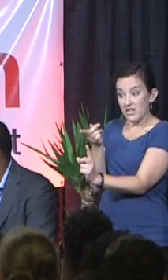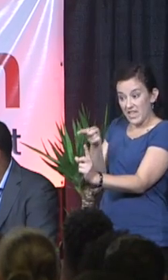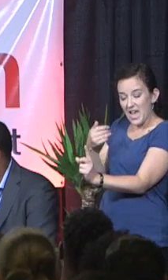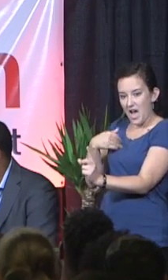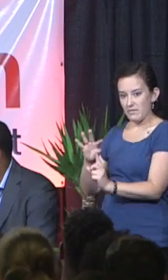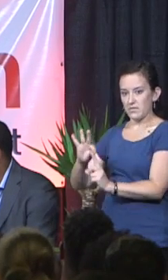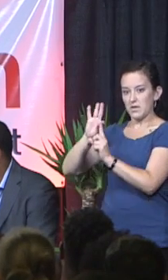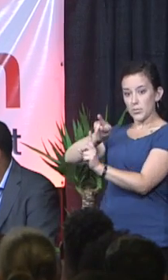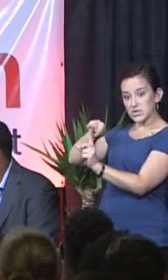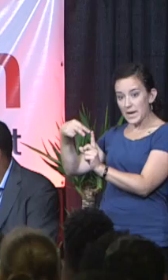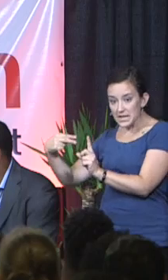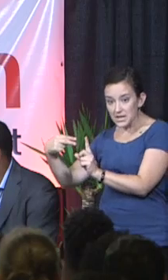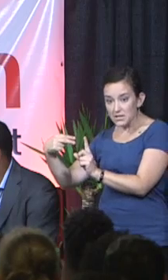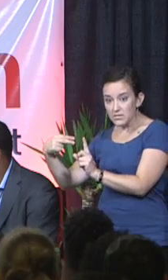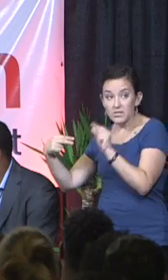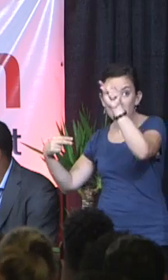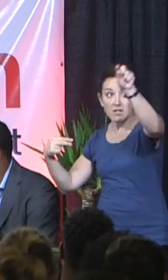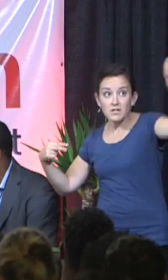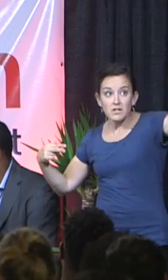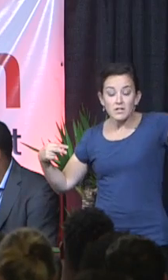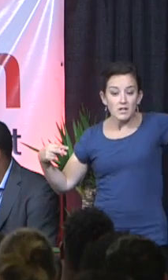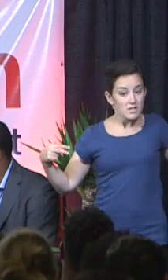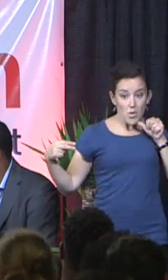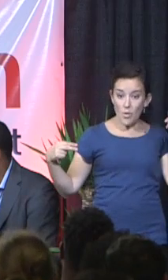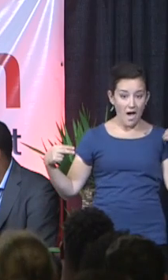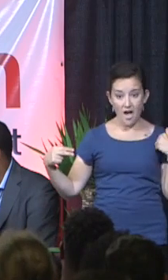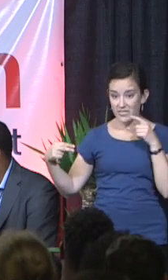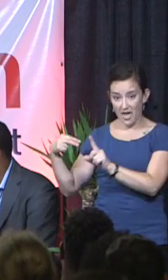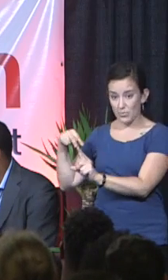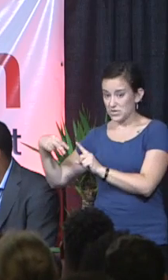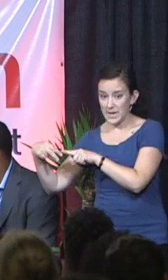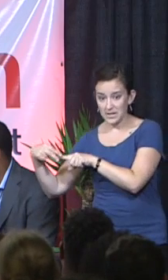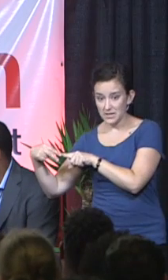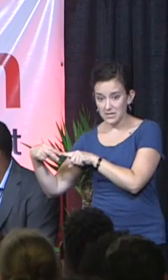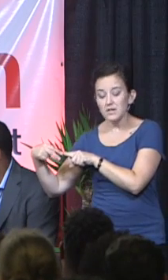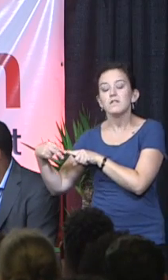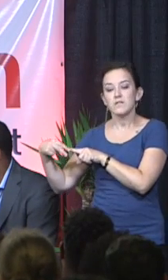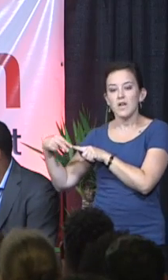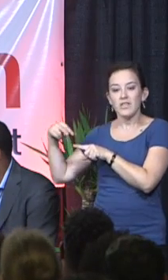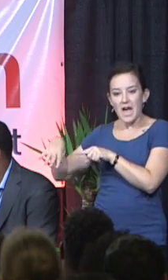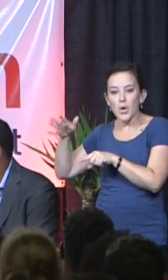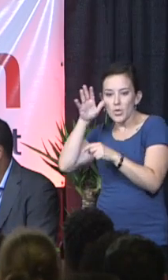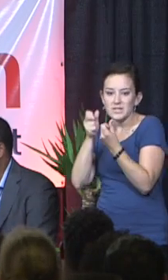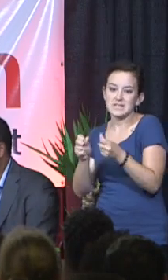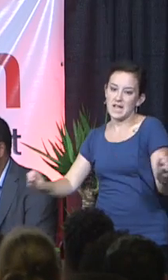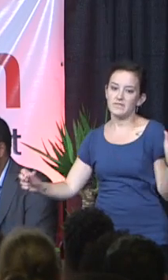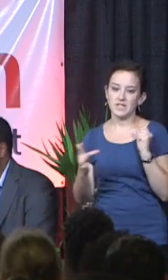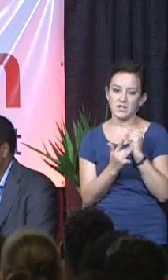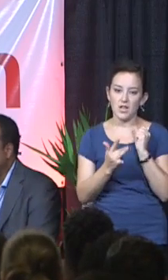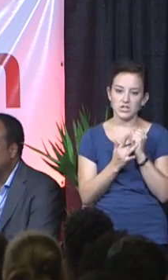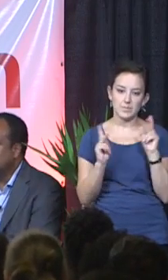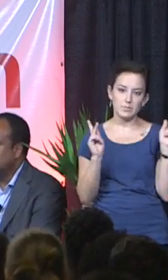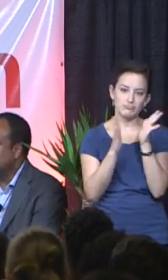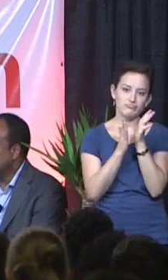them that no one else has, because that perspective will save technology. Yeah.